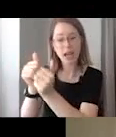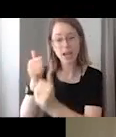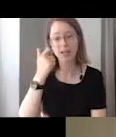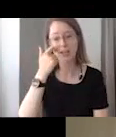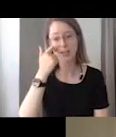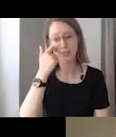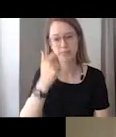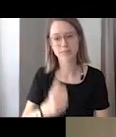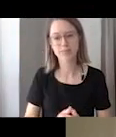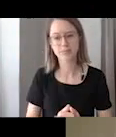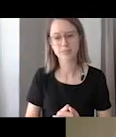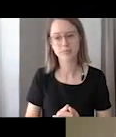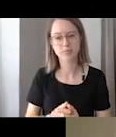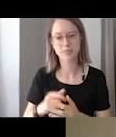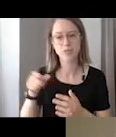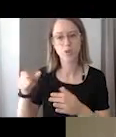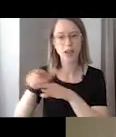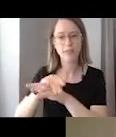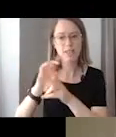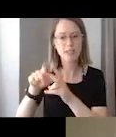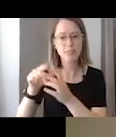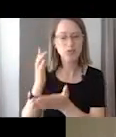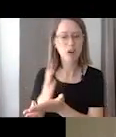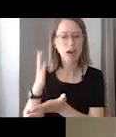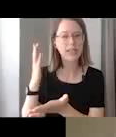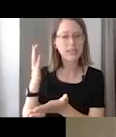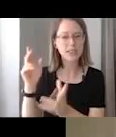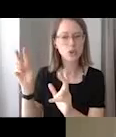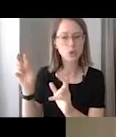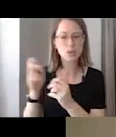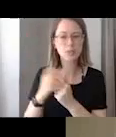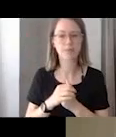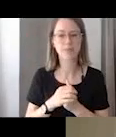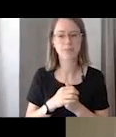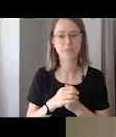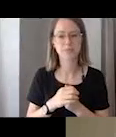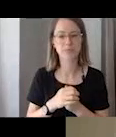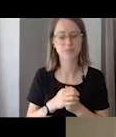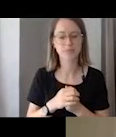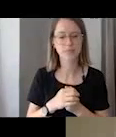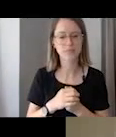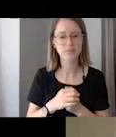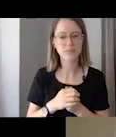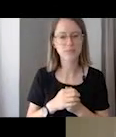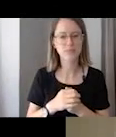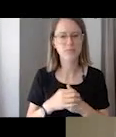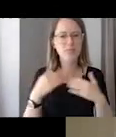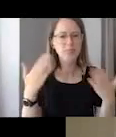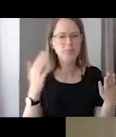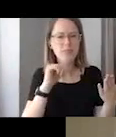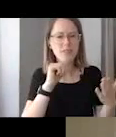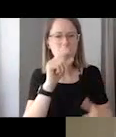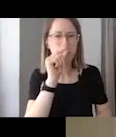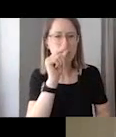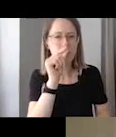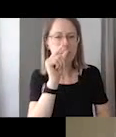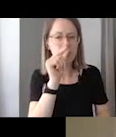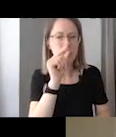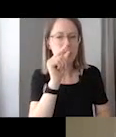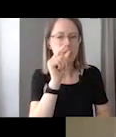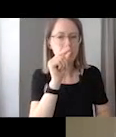good coverage of disability rights issues. And then, I don't know to what extent it's possible to do